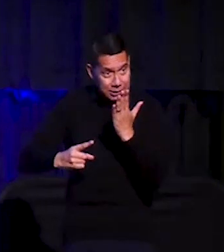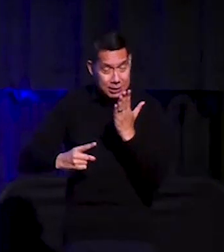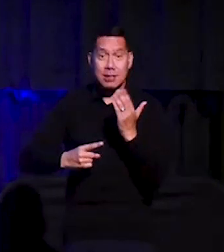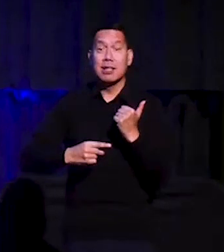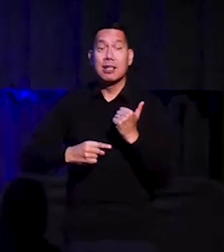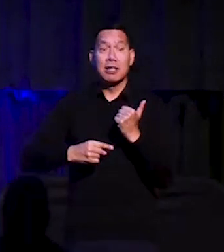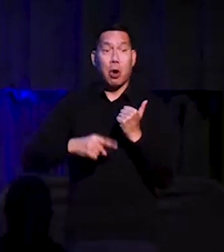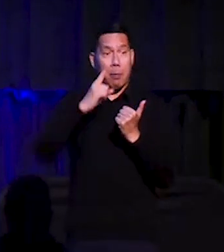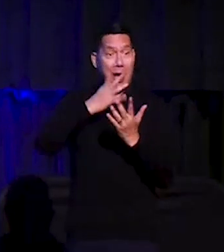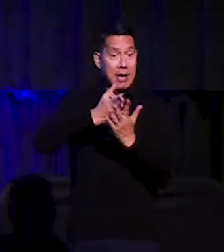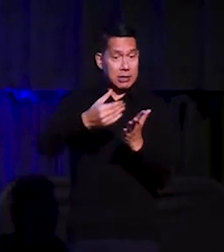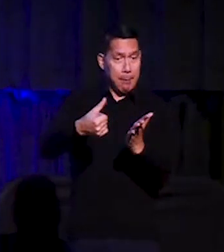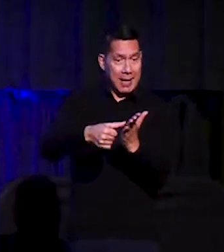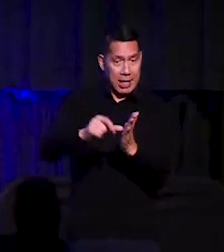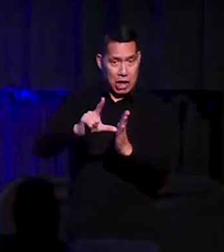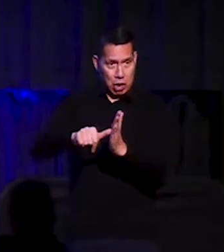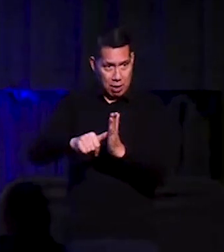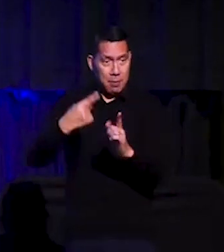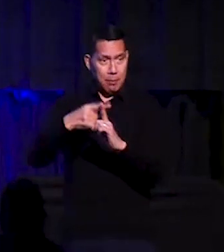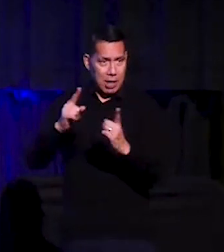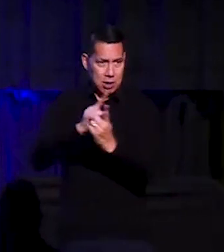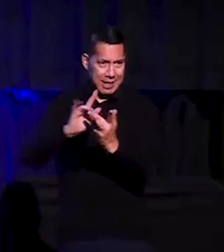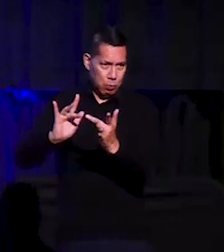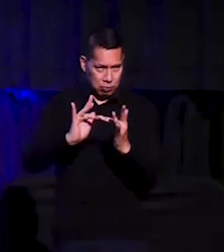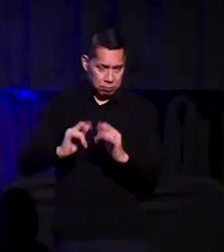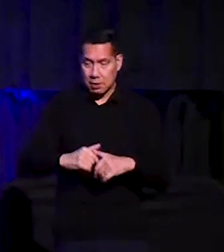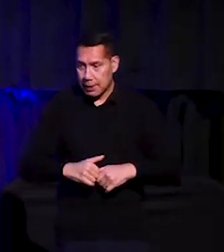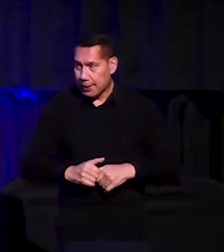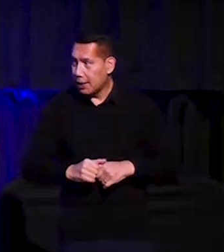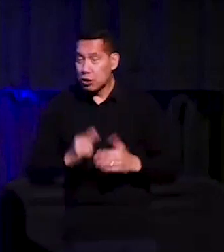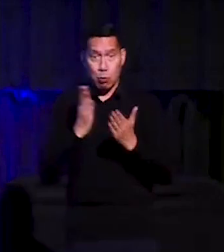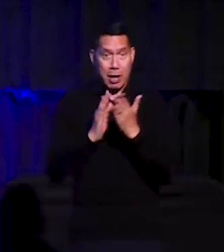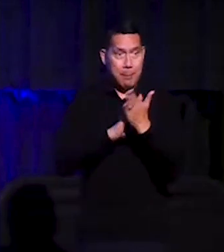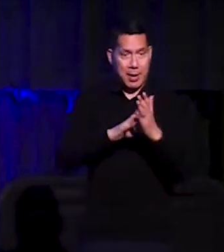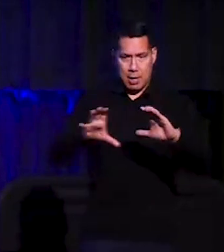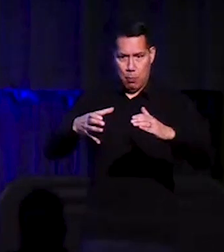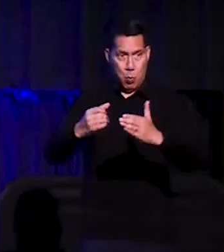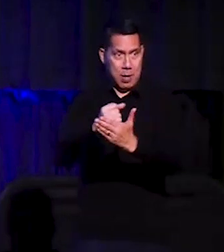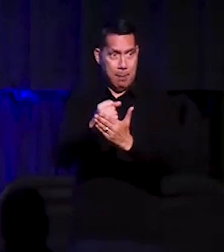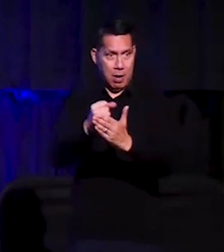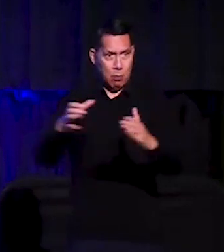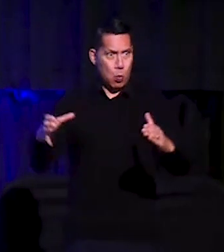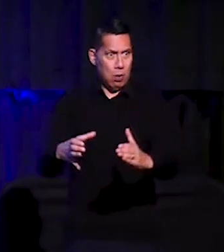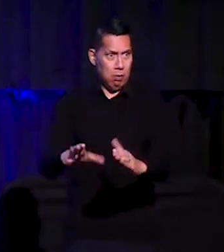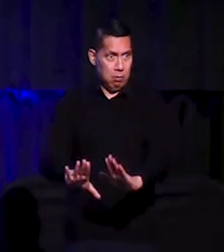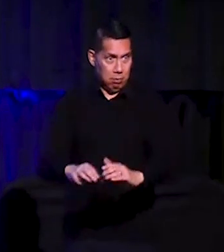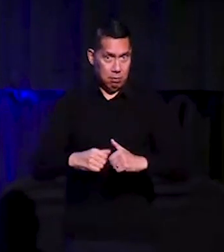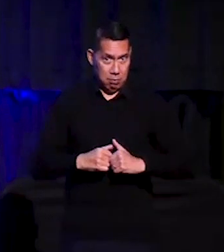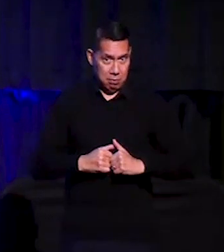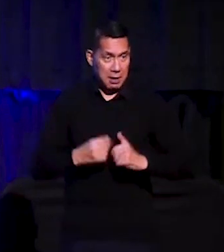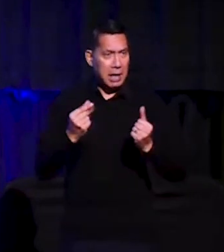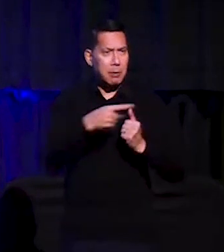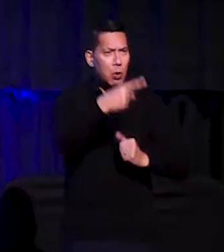access to money, time, and social network. You're designing for this much, like a small cohort is a big cohort. Some